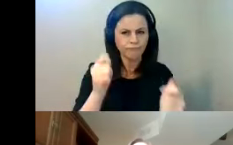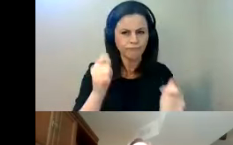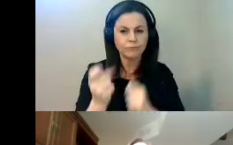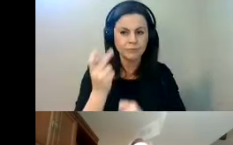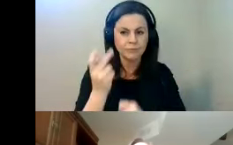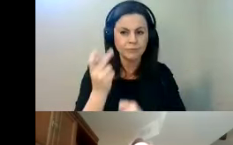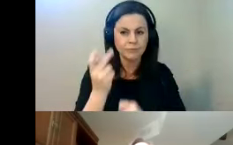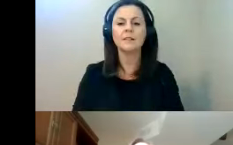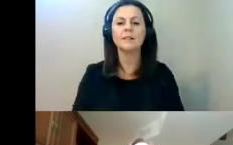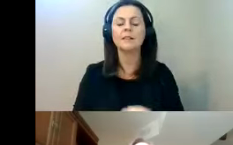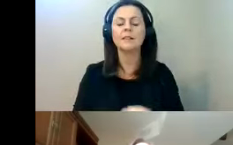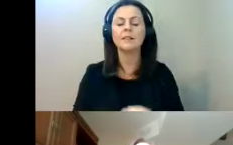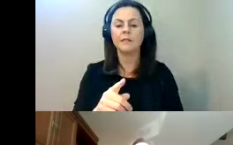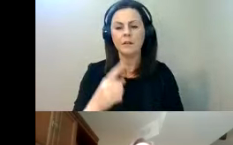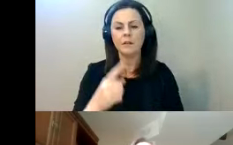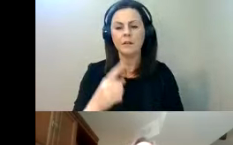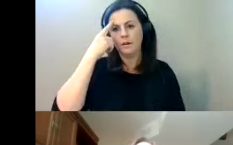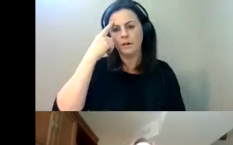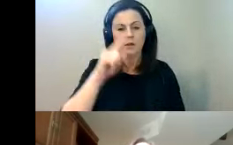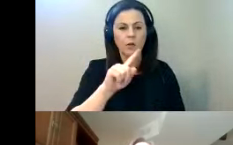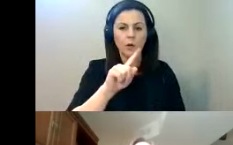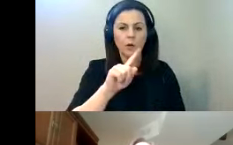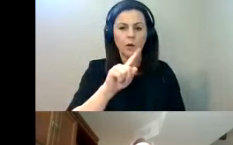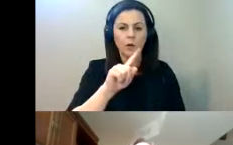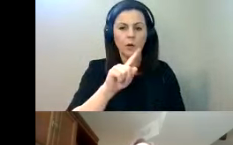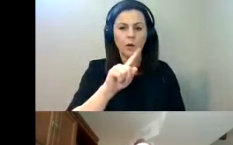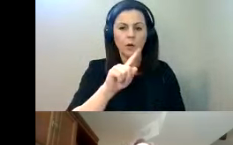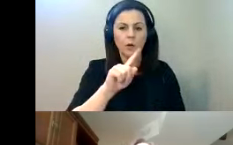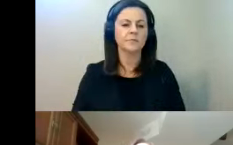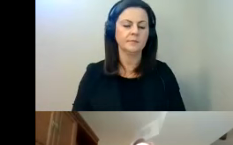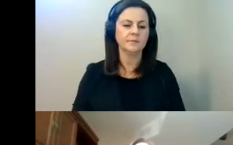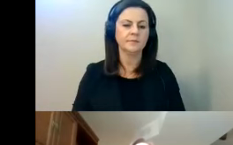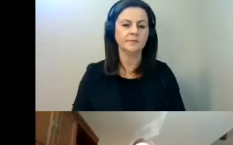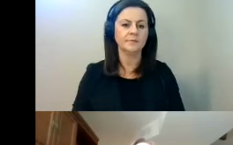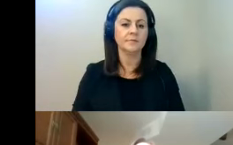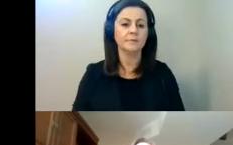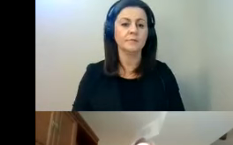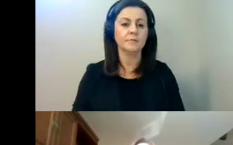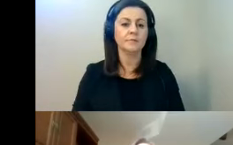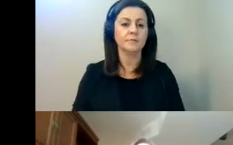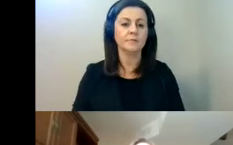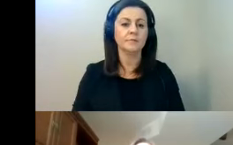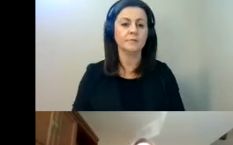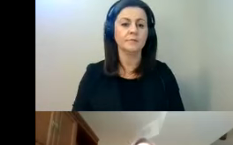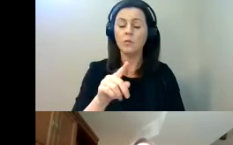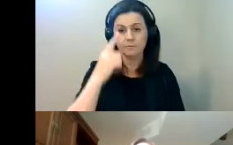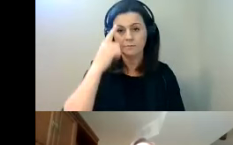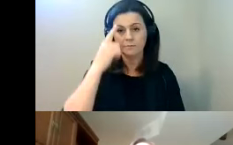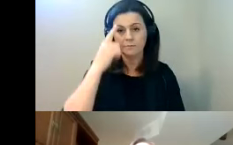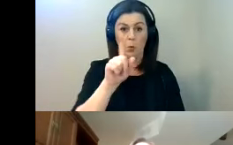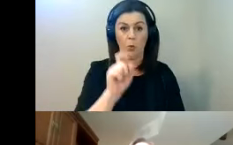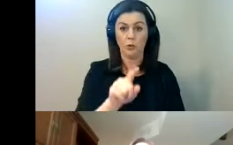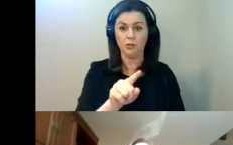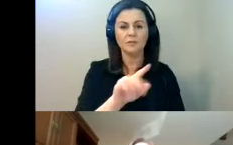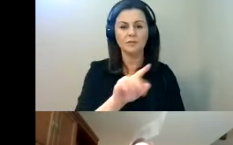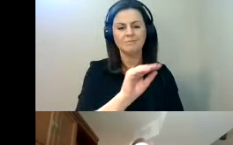experiencing a question, if you have a question, please put it in the question and answer box. That